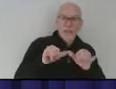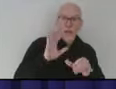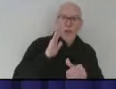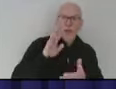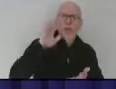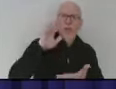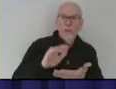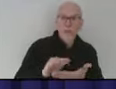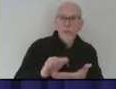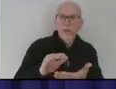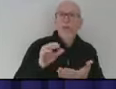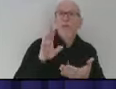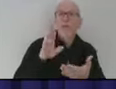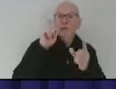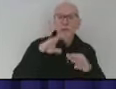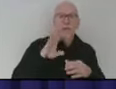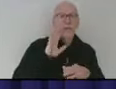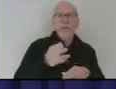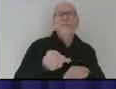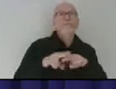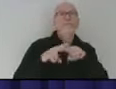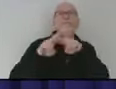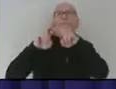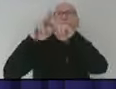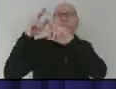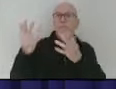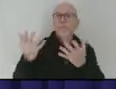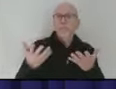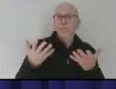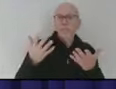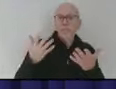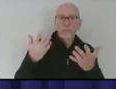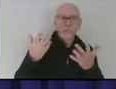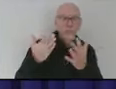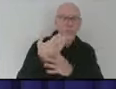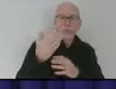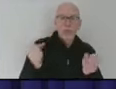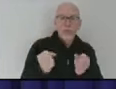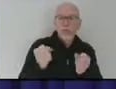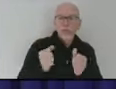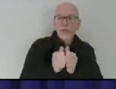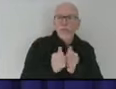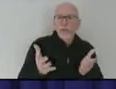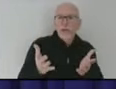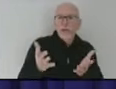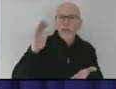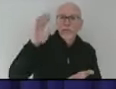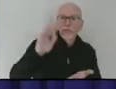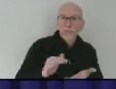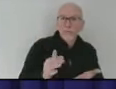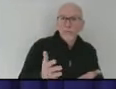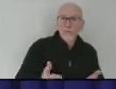down, or do you expect this peak to continue all throughout the winter months without the curve slowing down?